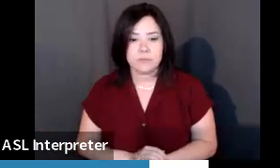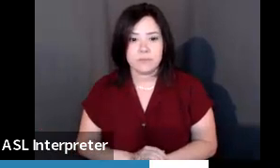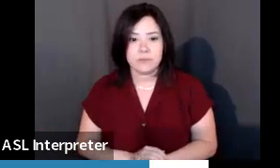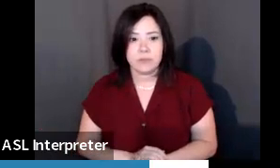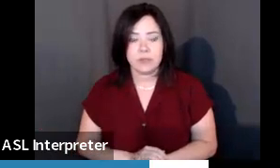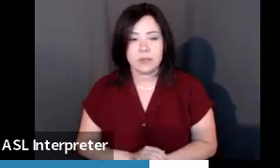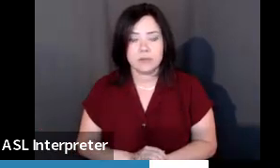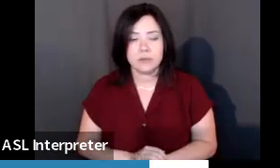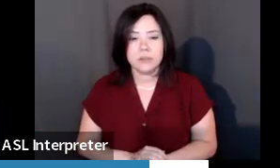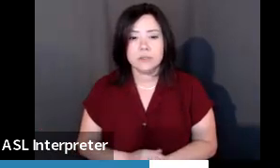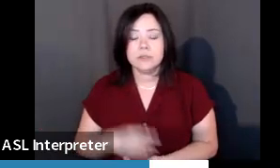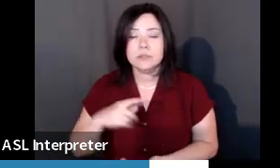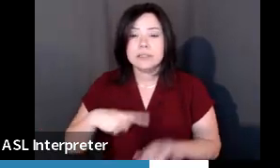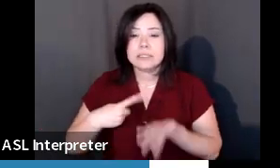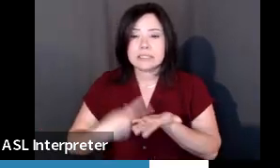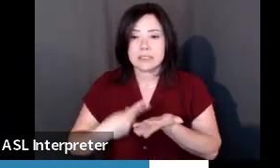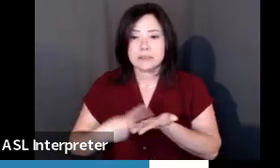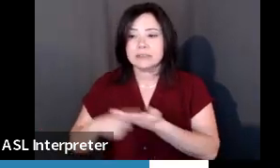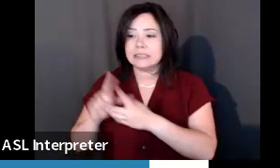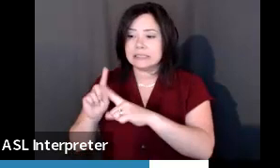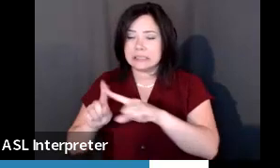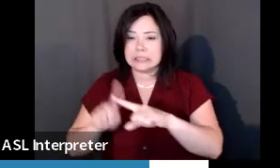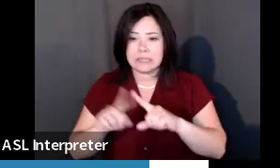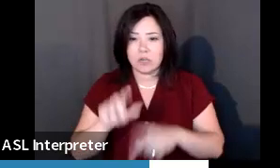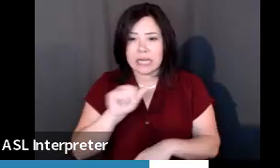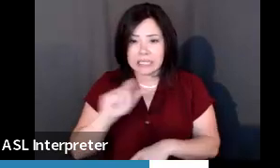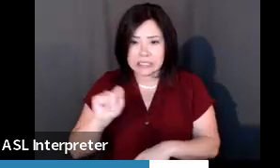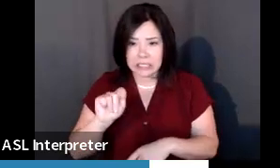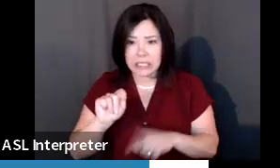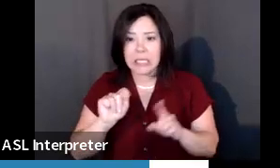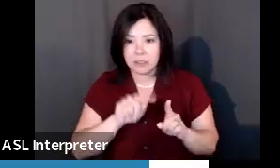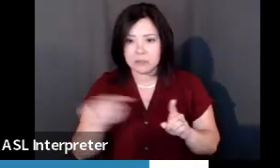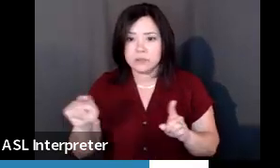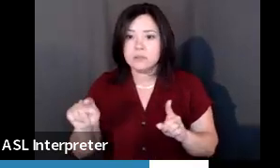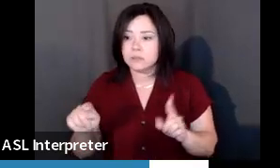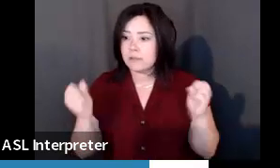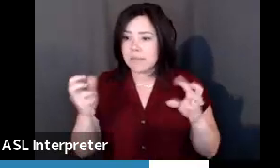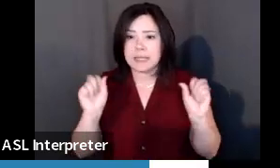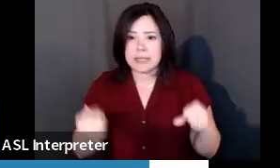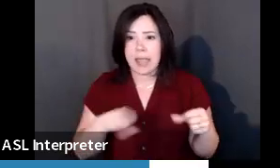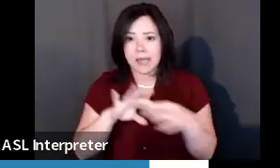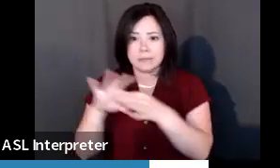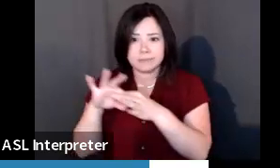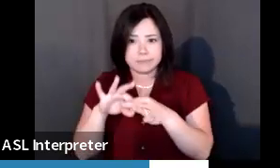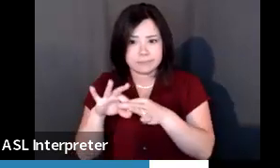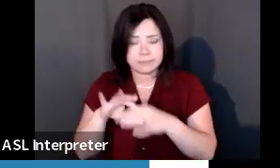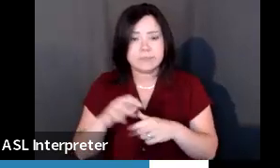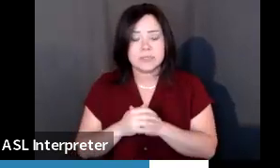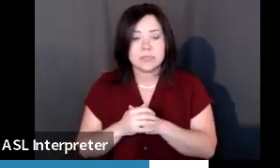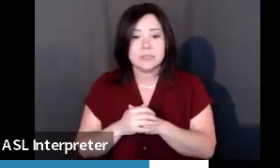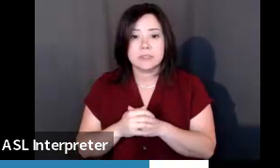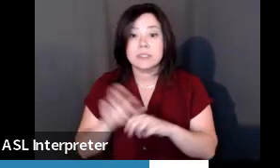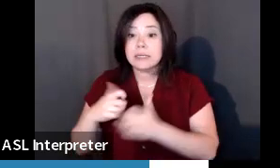about how the different types of AT that I'm going to be highlighting overlap. So how not only they can help